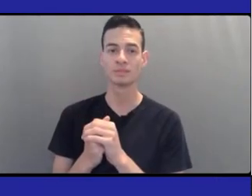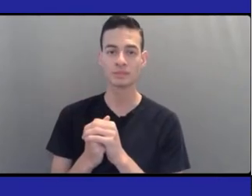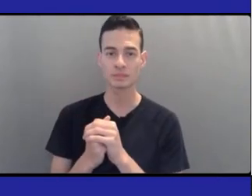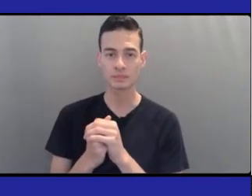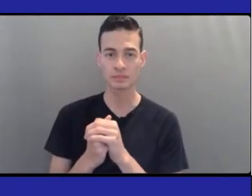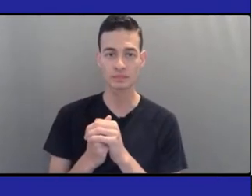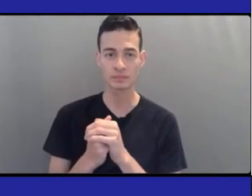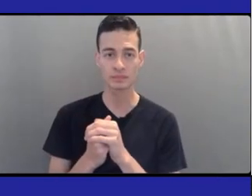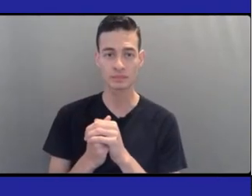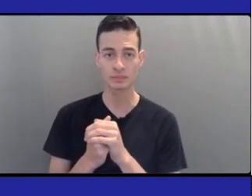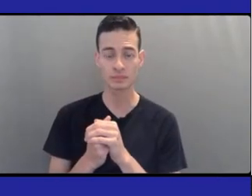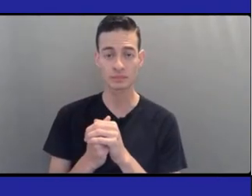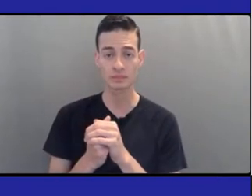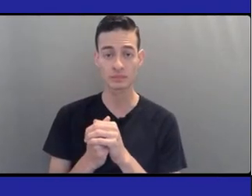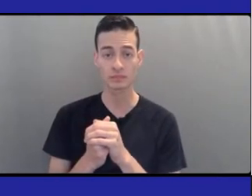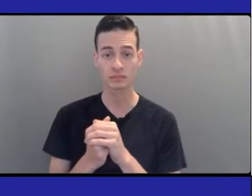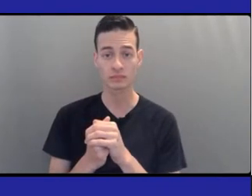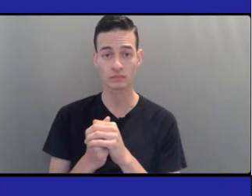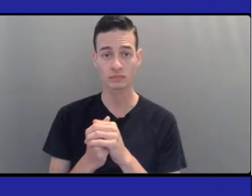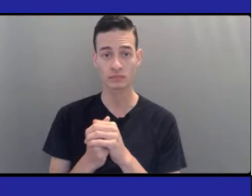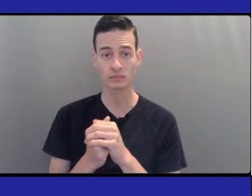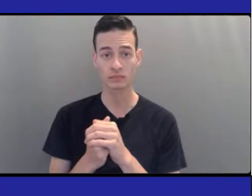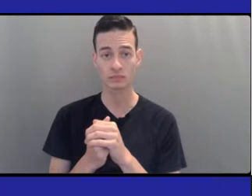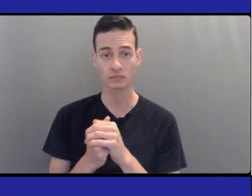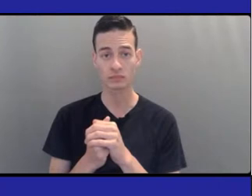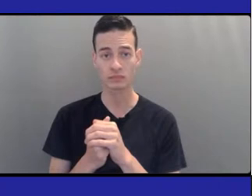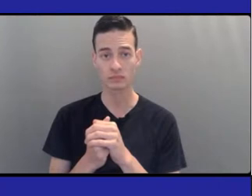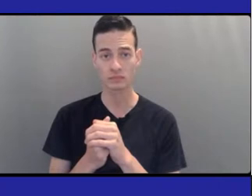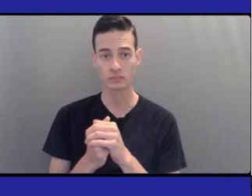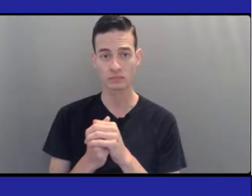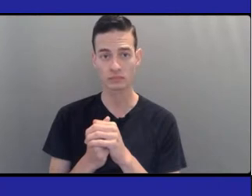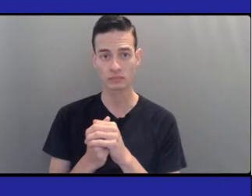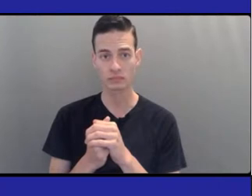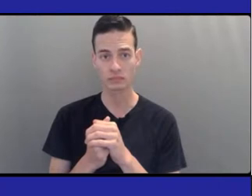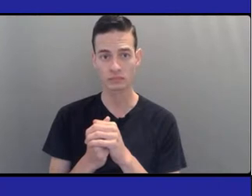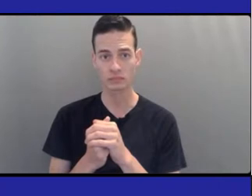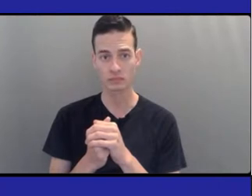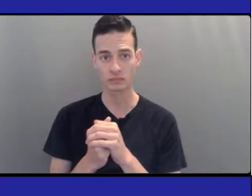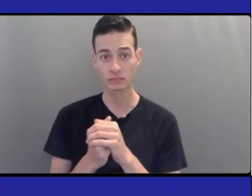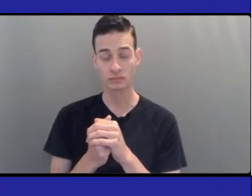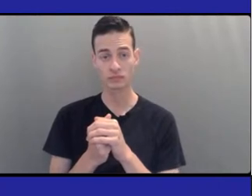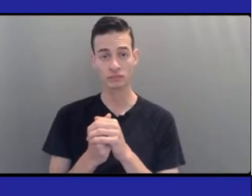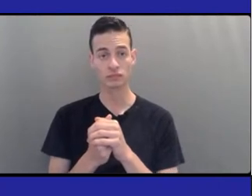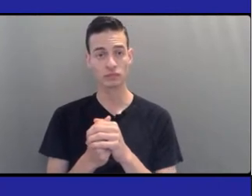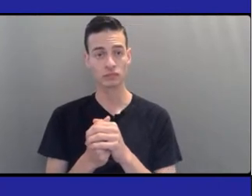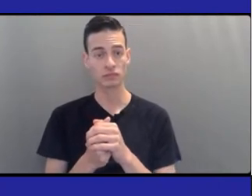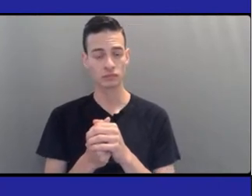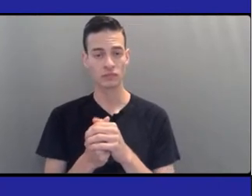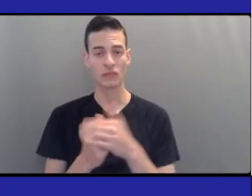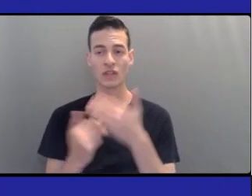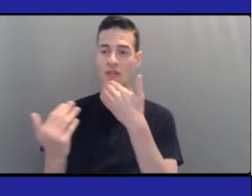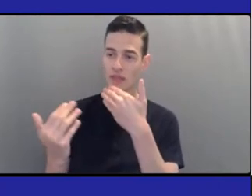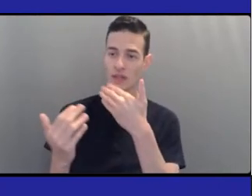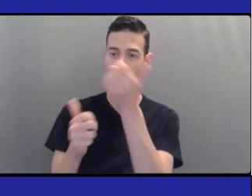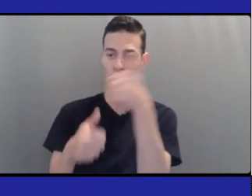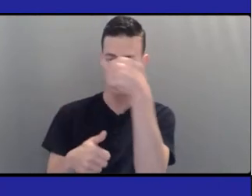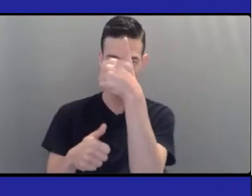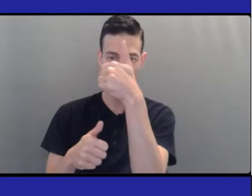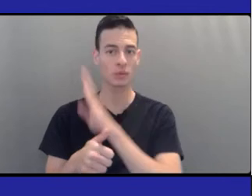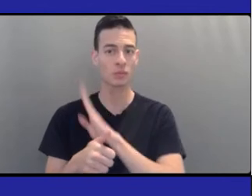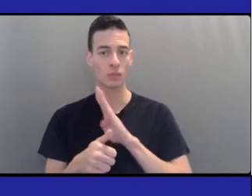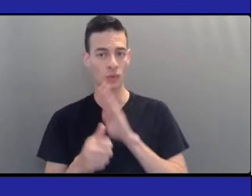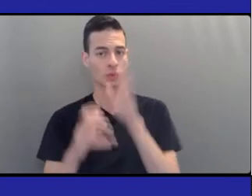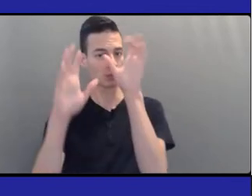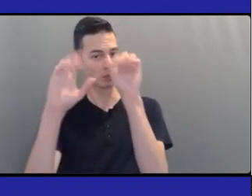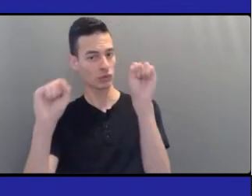Chairman of the Board, President. So our current situation is we have an affiliation agreement